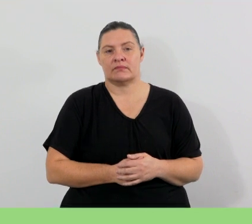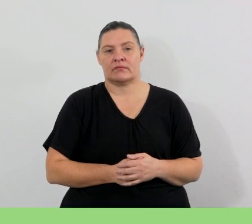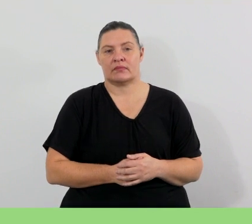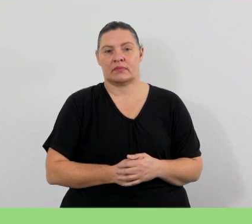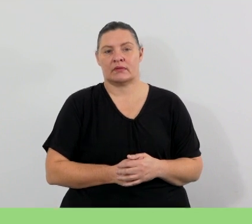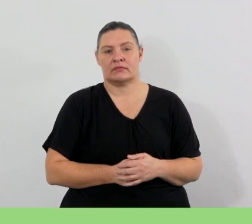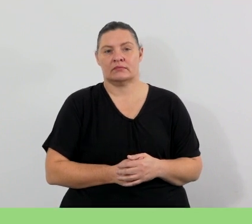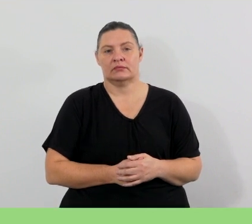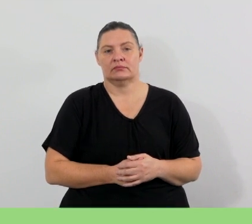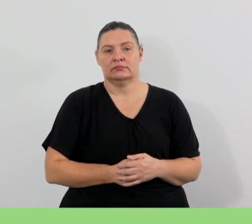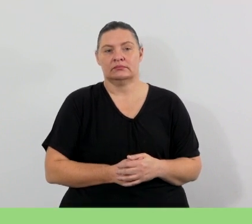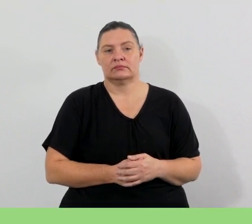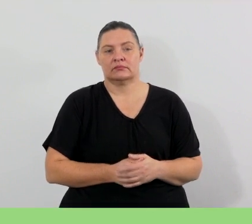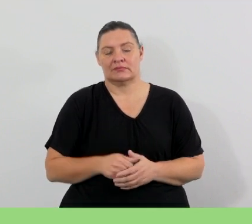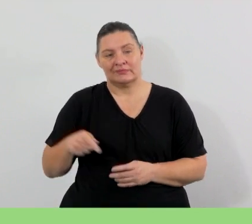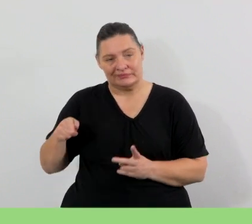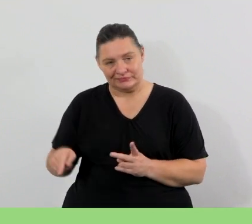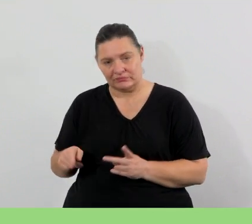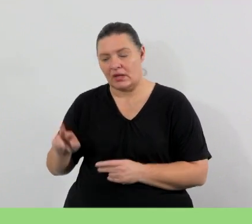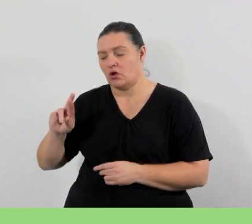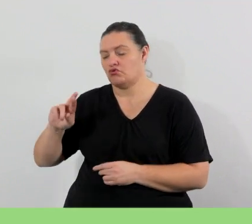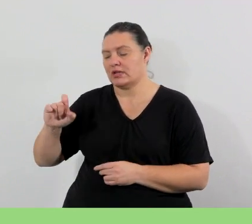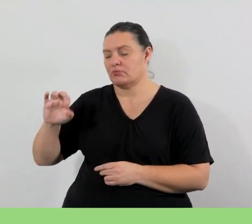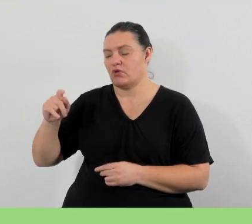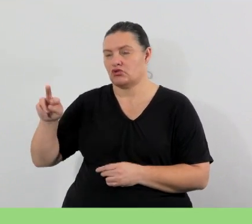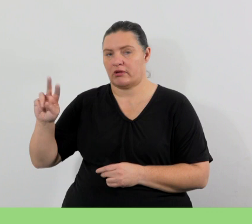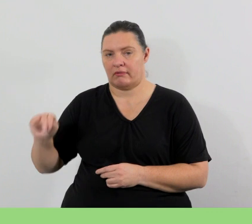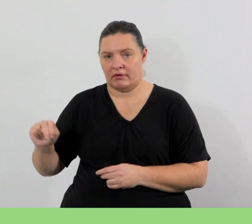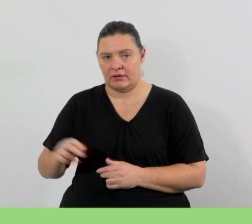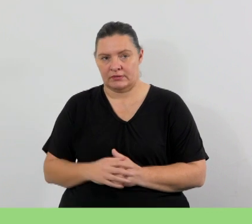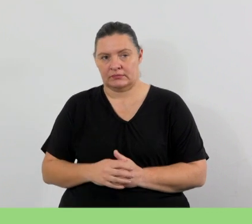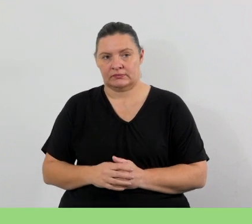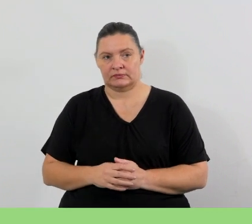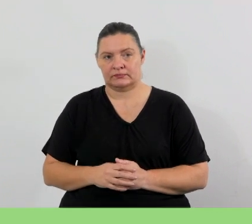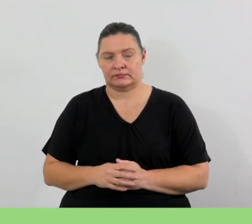Photosynthesis. So this is photosynthesis and this is